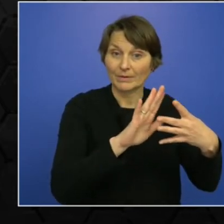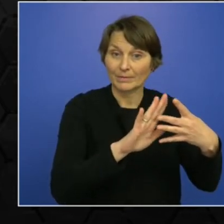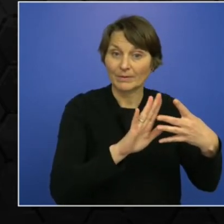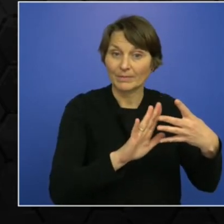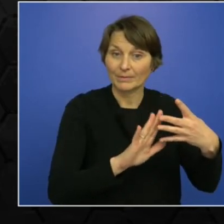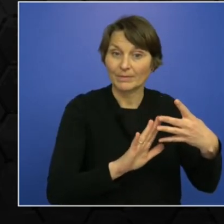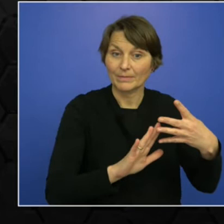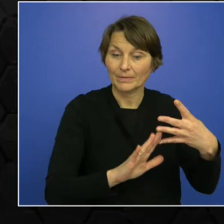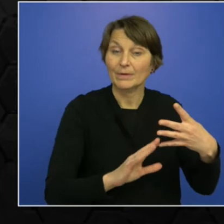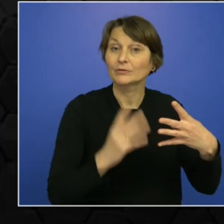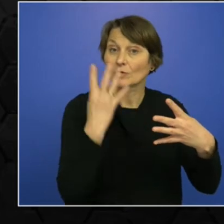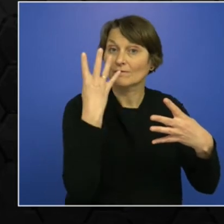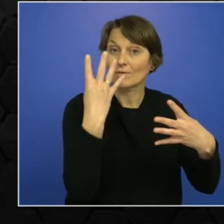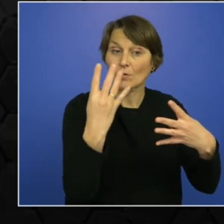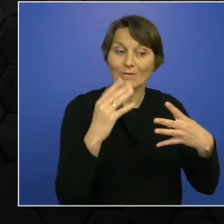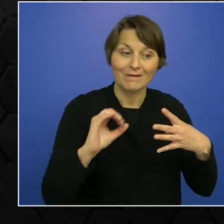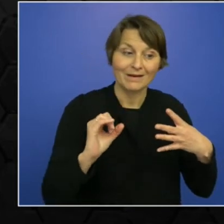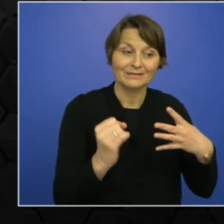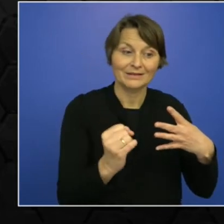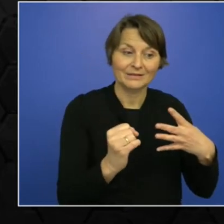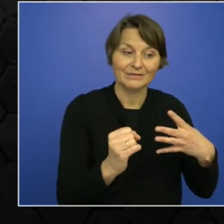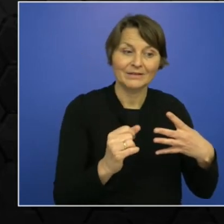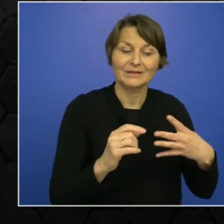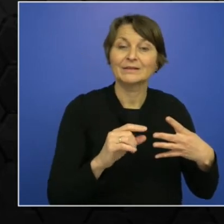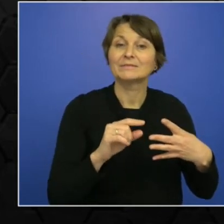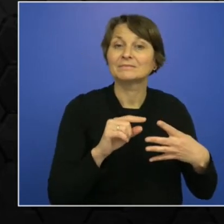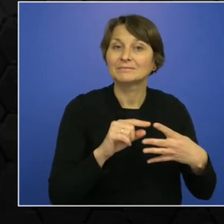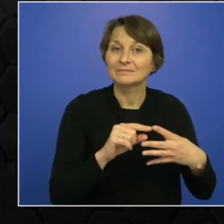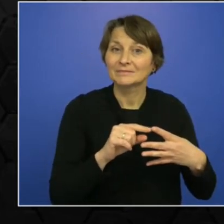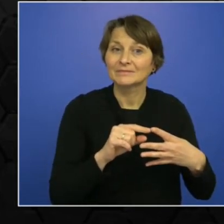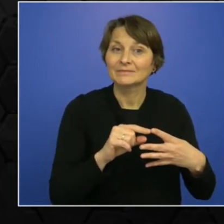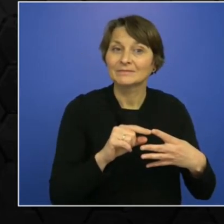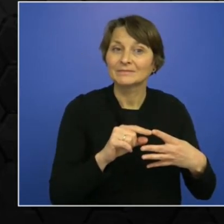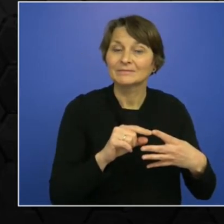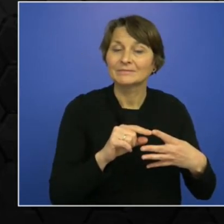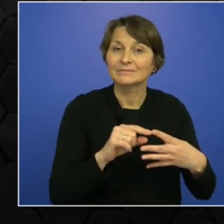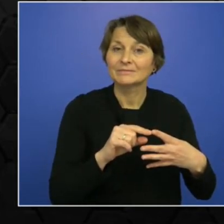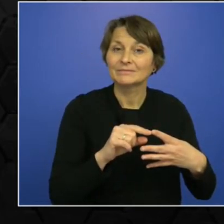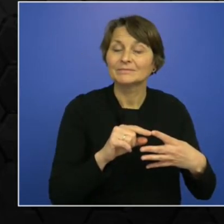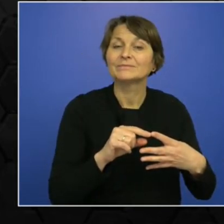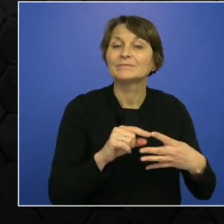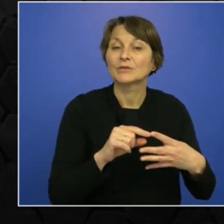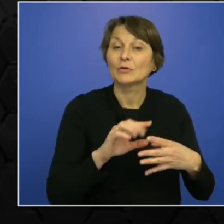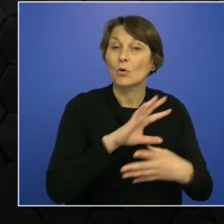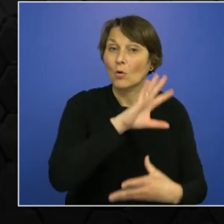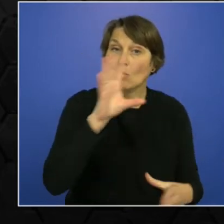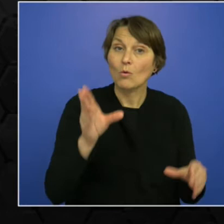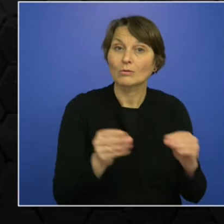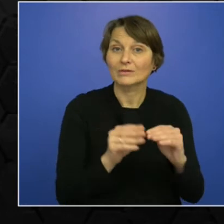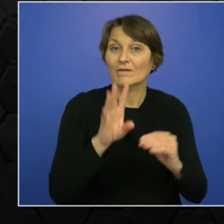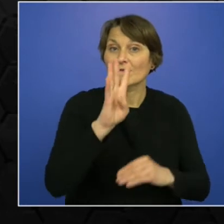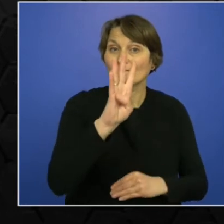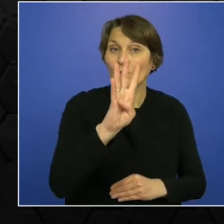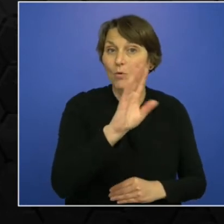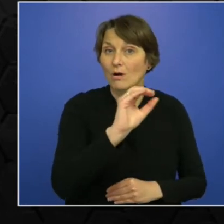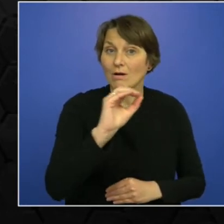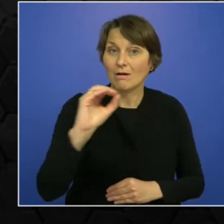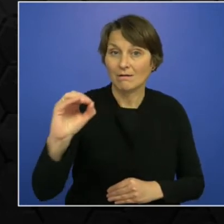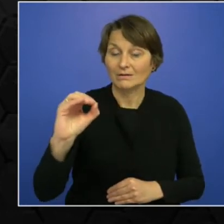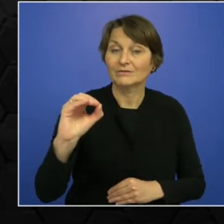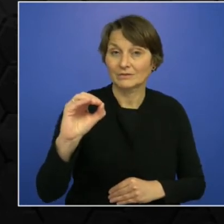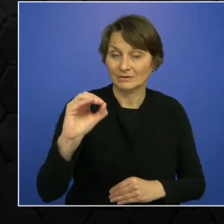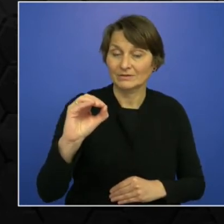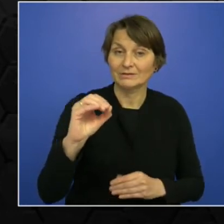activities. So that's around 400 examples. So if you want to know for how long it took us to collect the data, it would